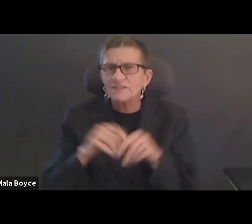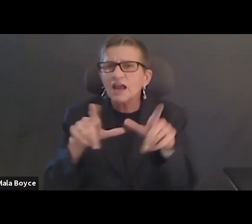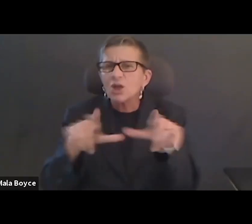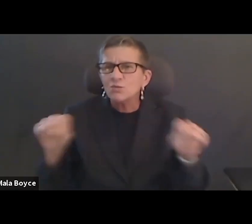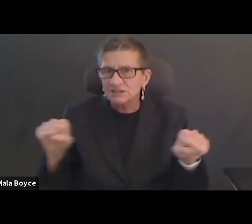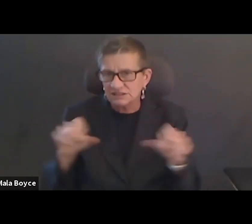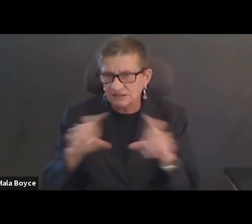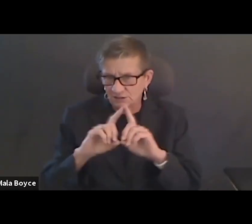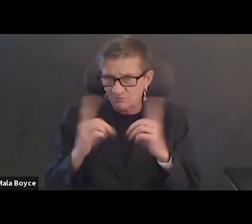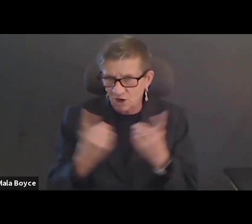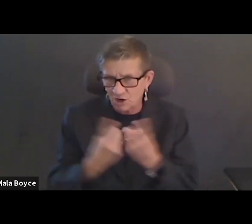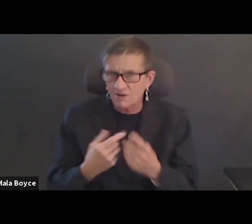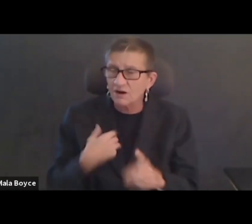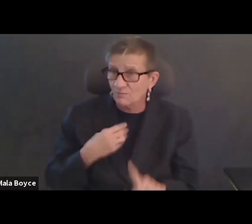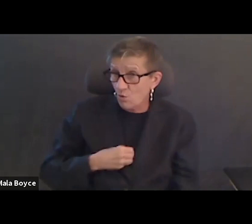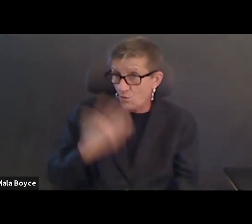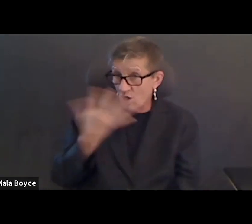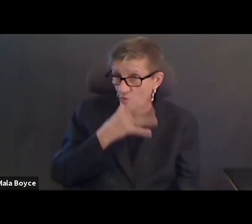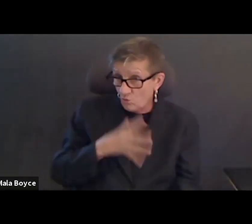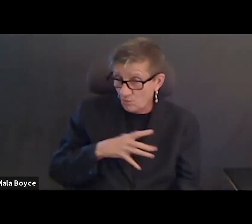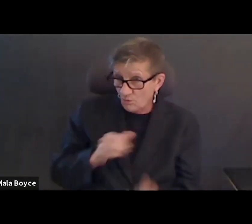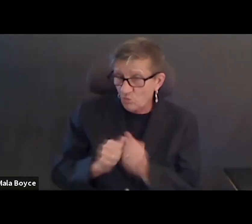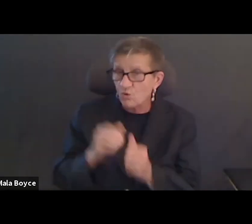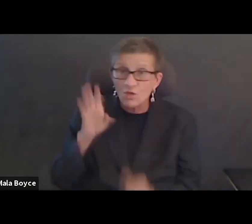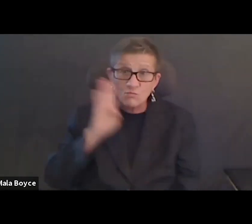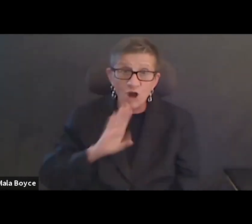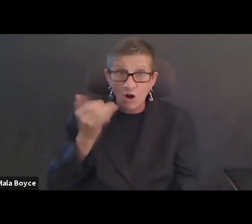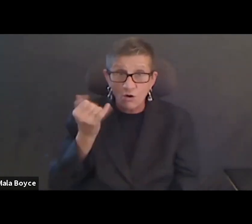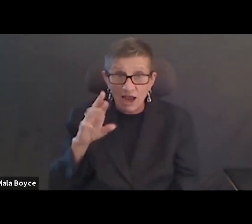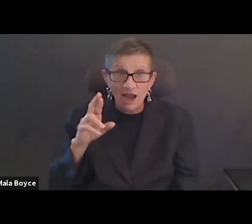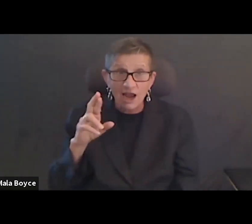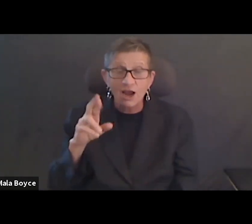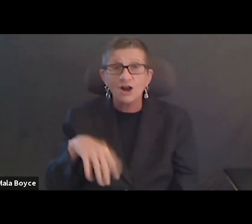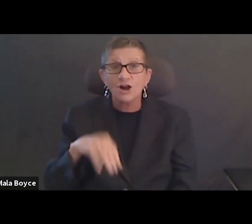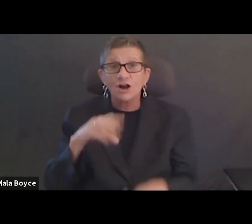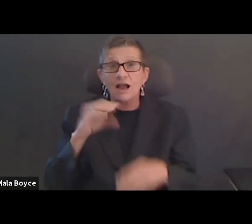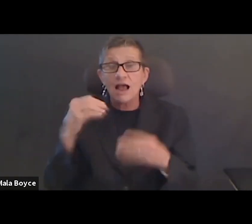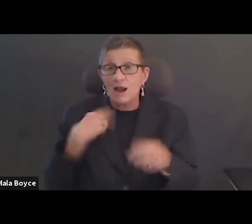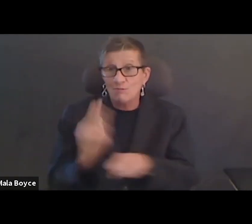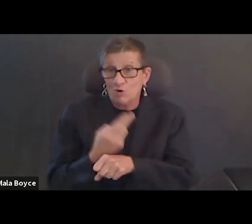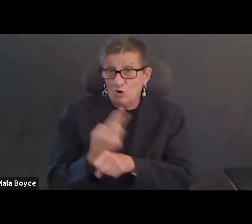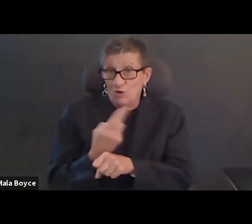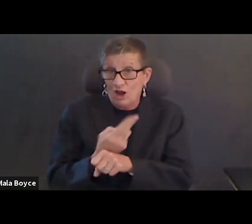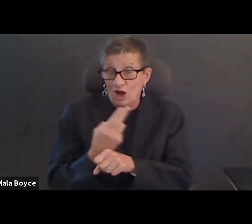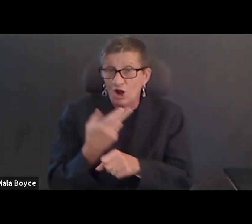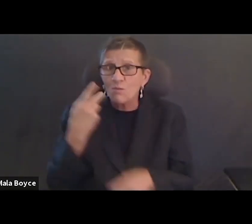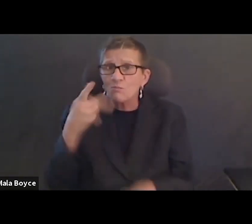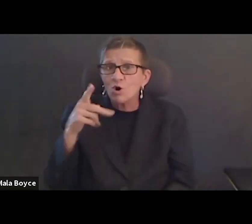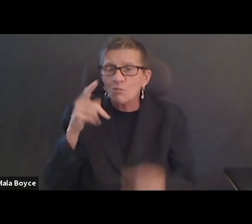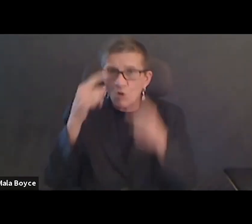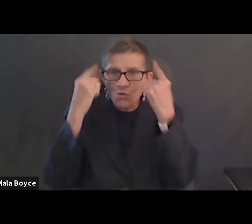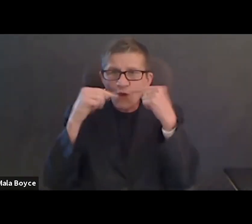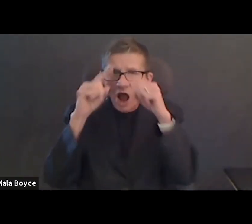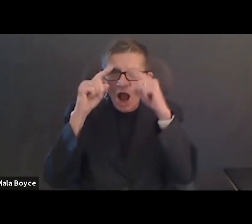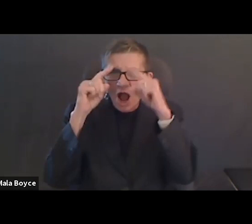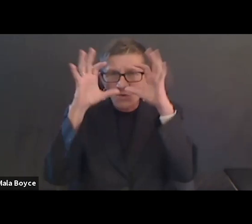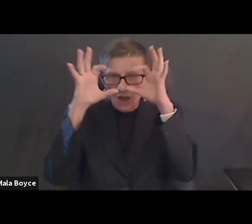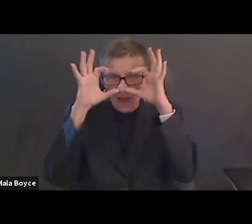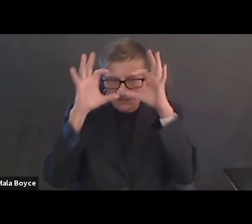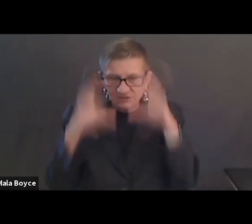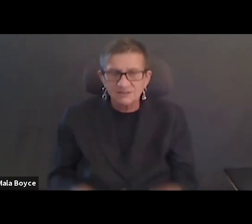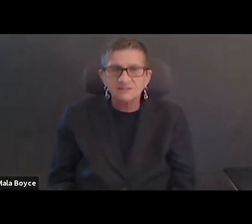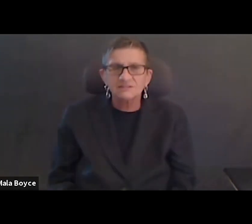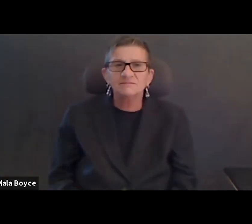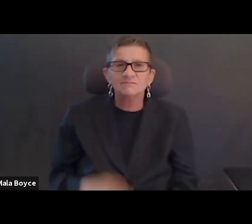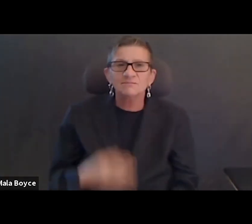Department. I'm a white woman with brown hair and bangs, and I'm currently wearing purple round glasses and